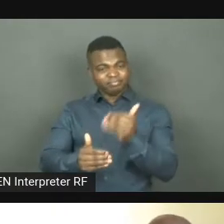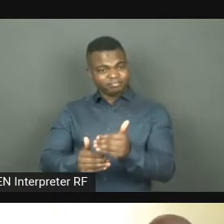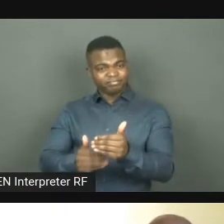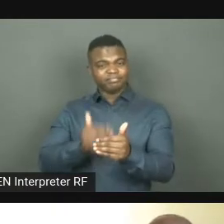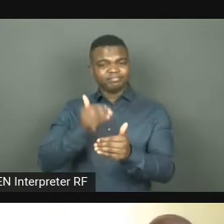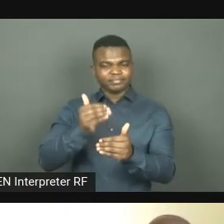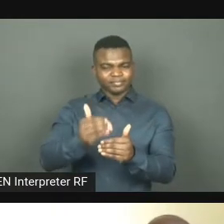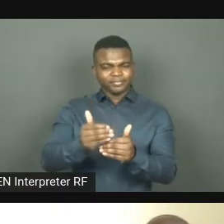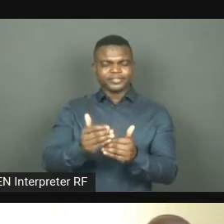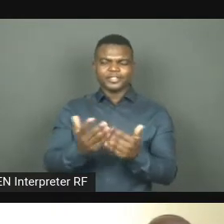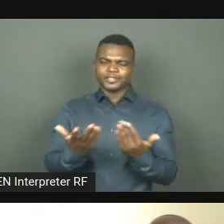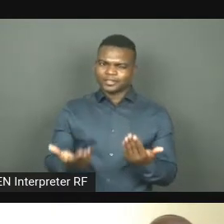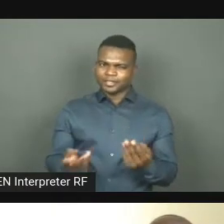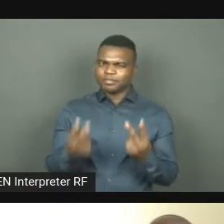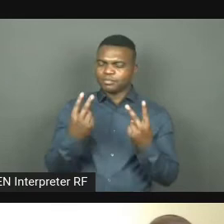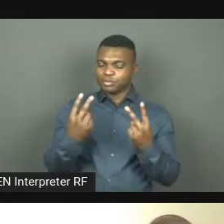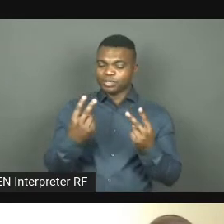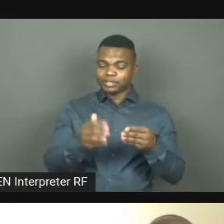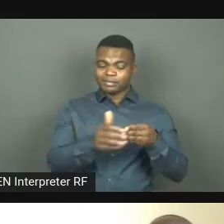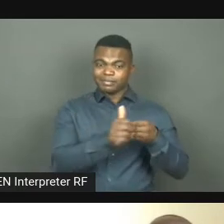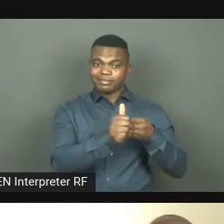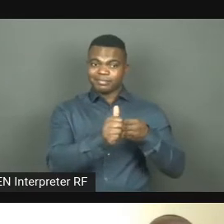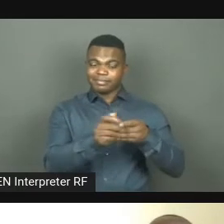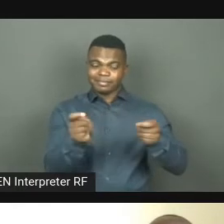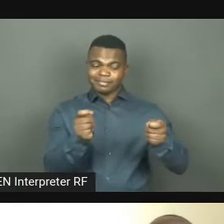being. Thank you. Thank you.